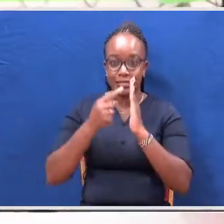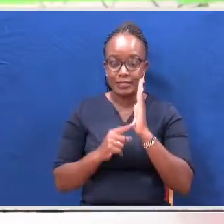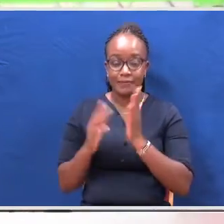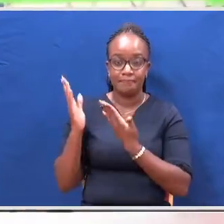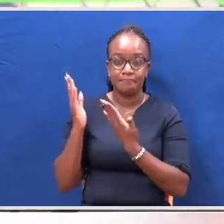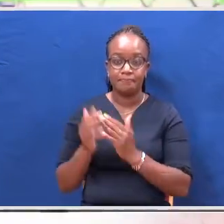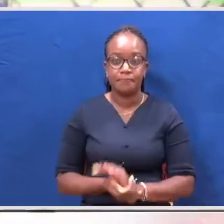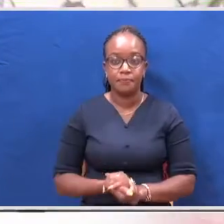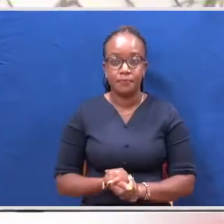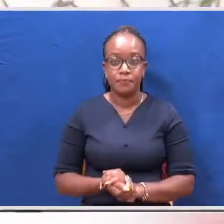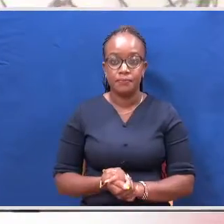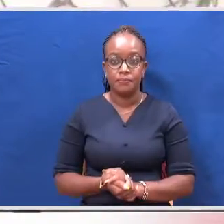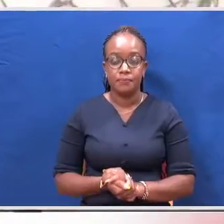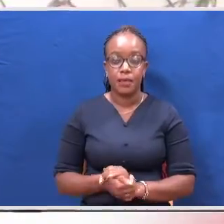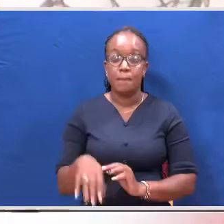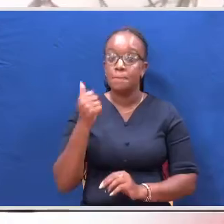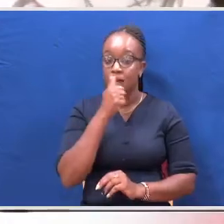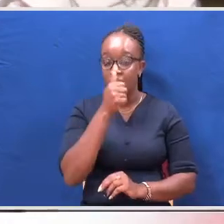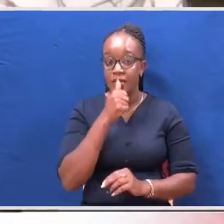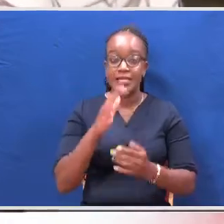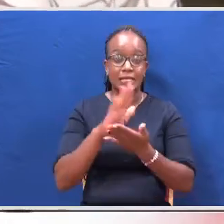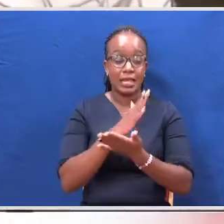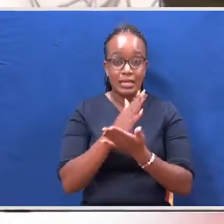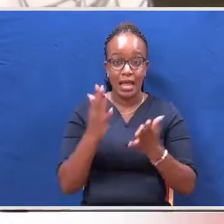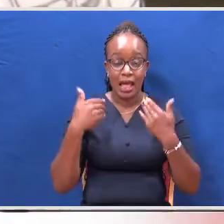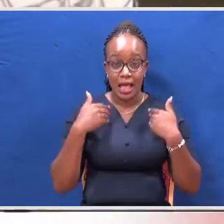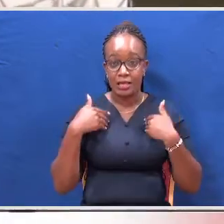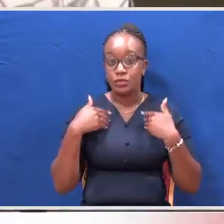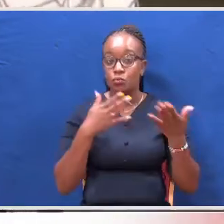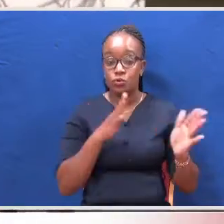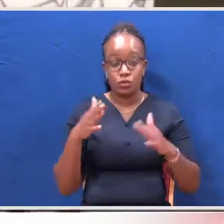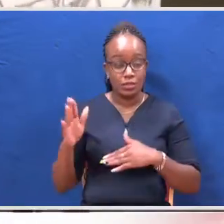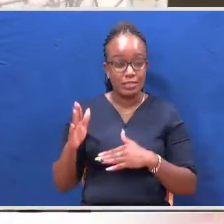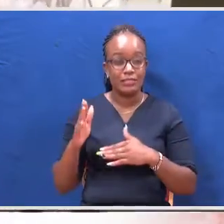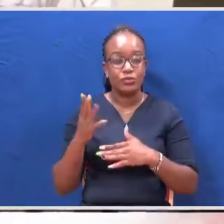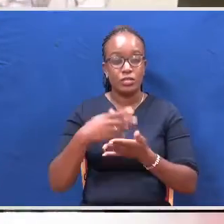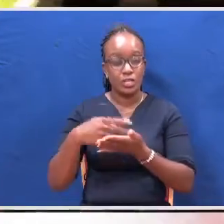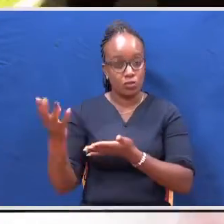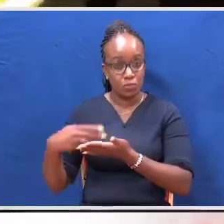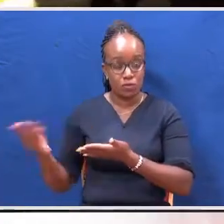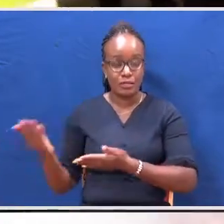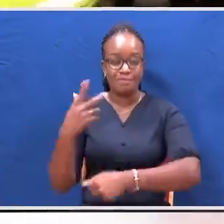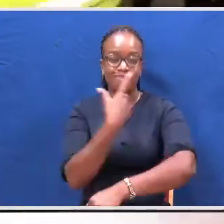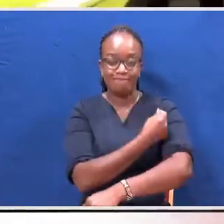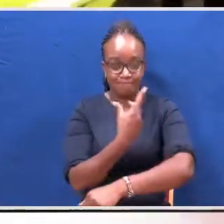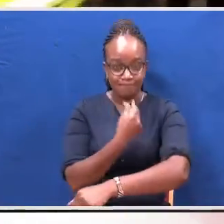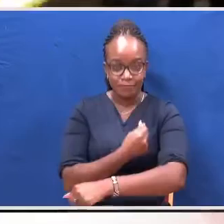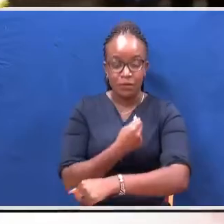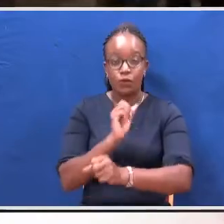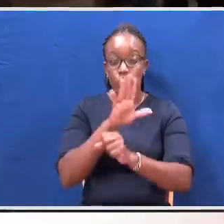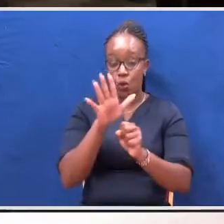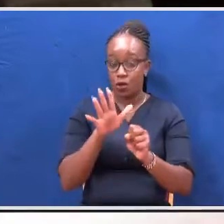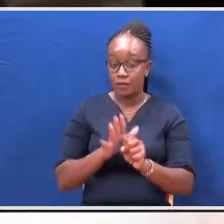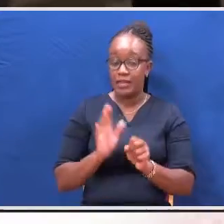After giving the private sector the freedom to import and distribute COVID-19 vaccines in the country and